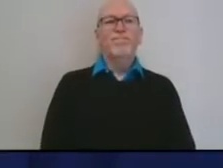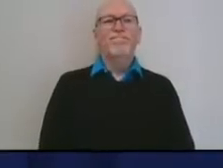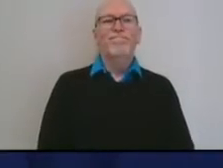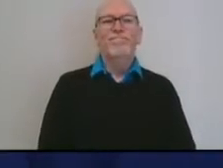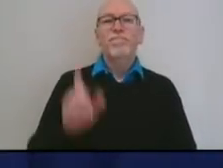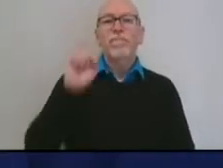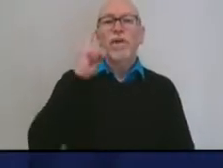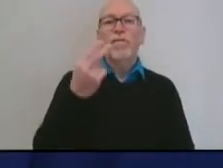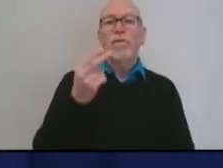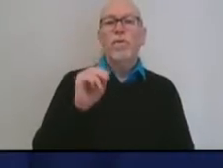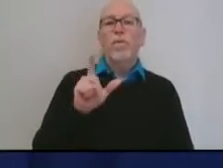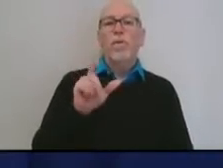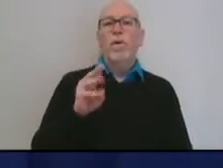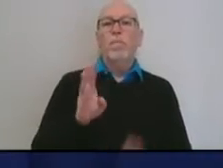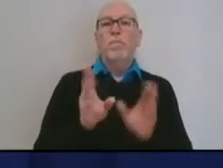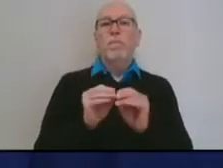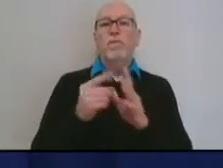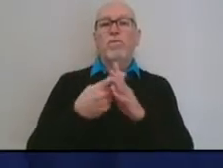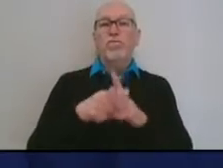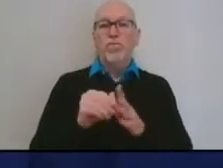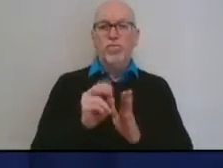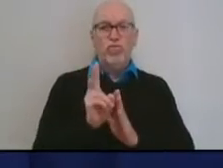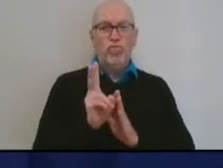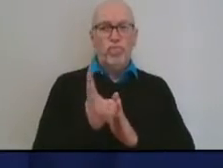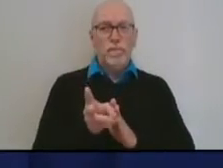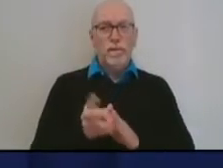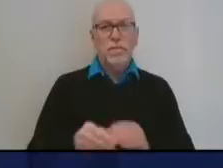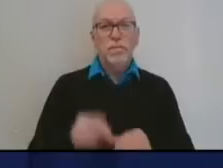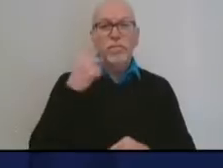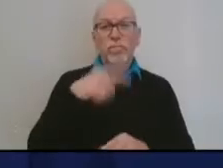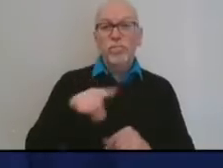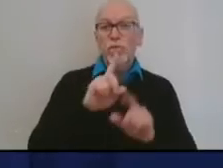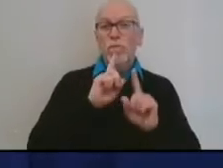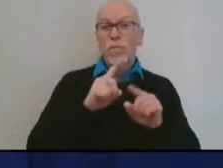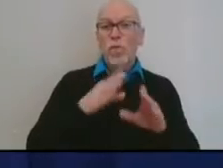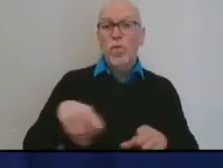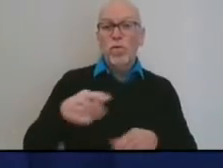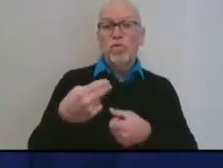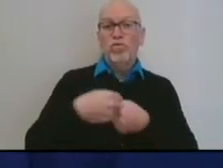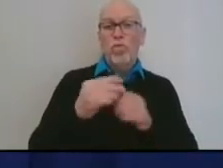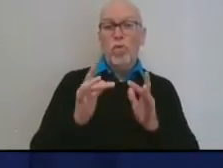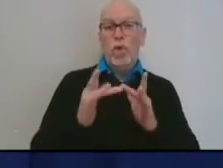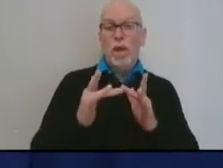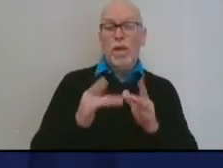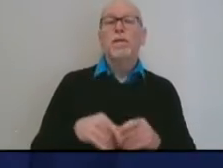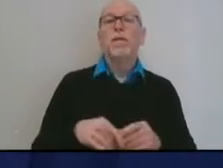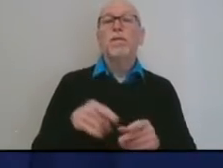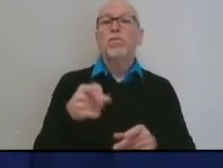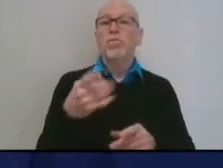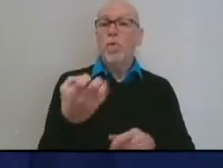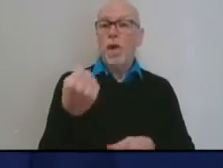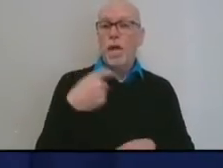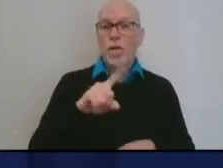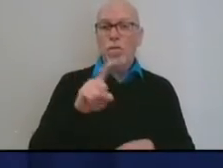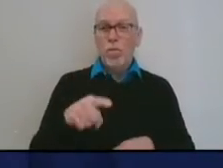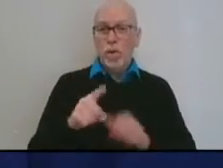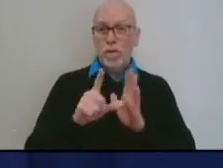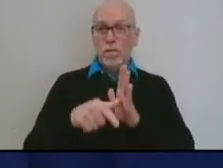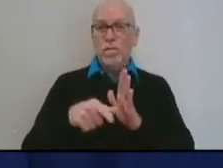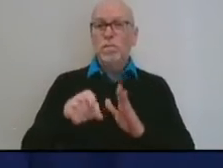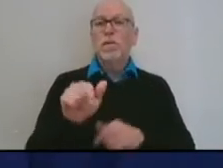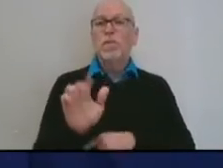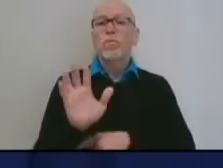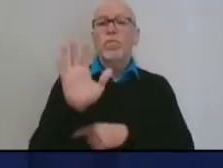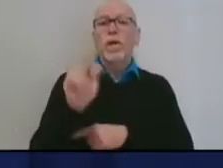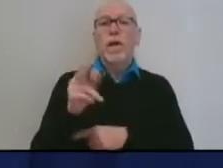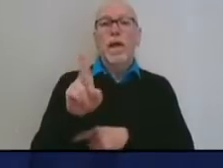Governor Holcomb's briefing will begin in 2 minutes. For the journalists joining us in the digital press room, if you'd like to ask a question, you can click